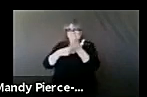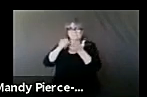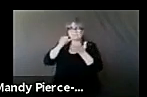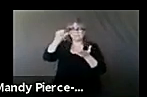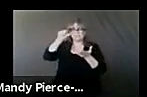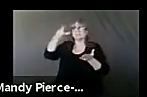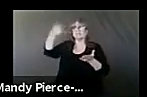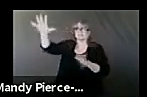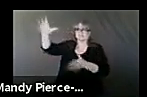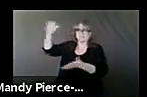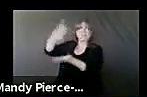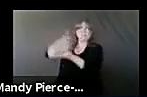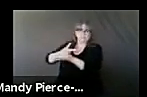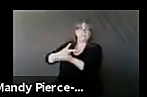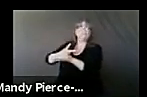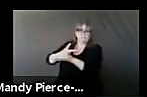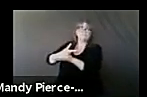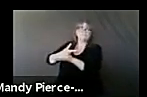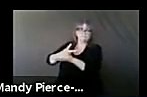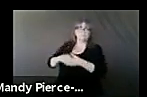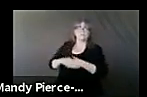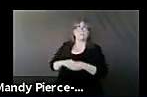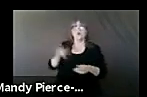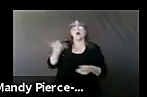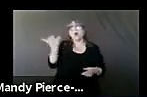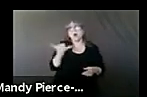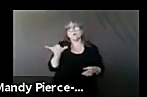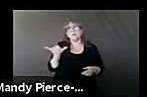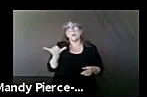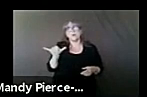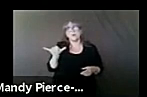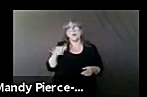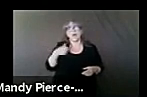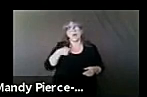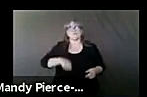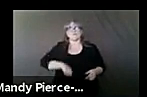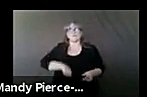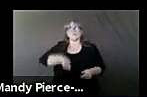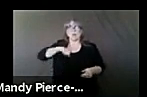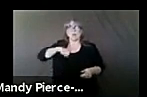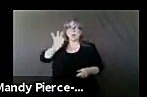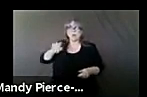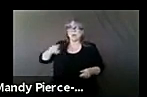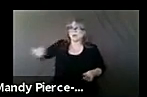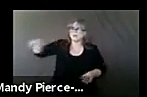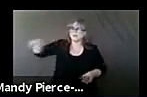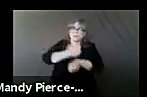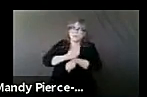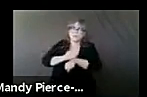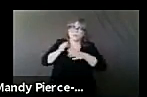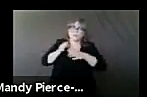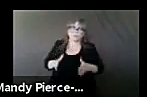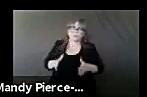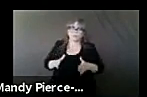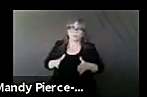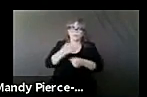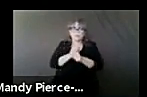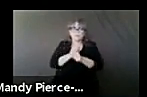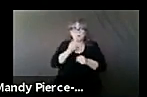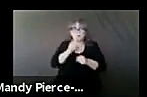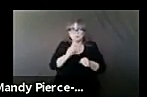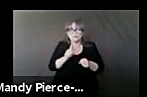work that's going on to make sure that this pandemic does not spread. Remember, the work you're doing every day